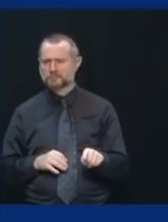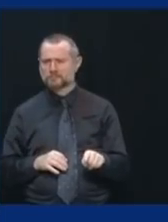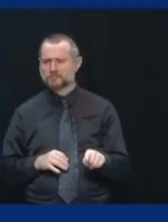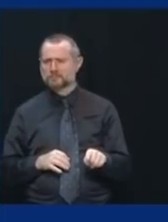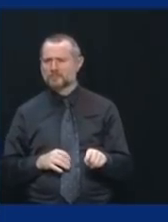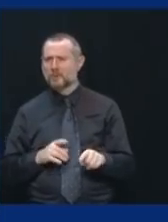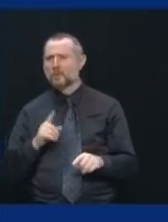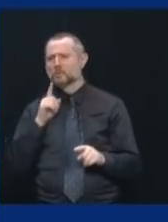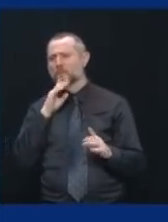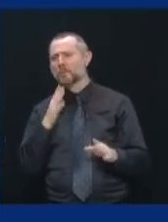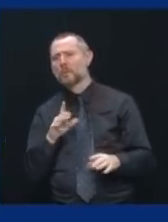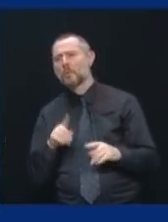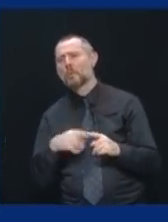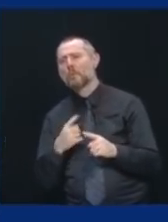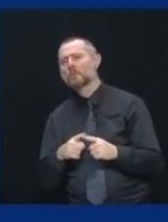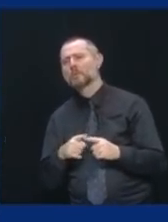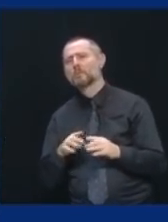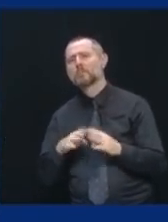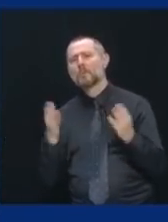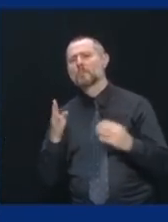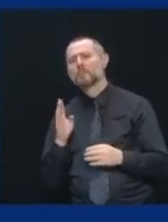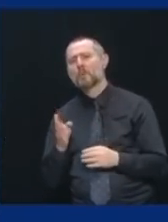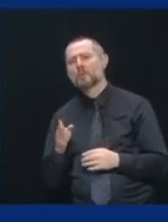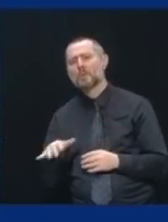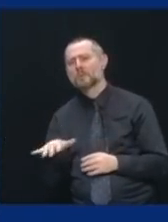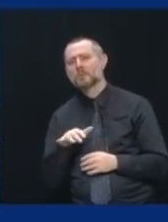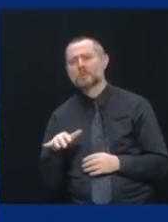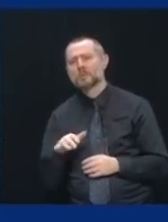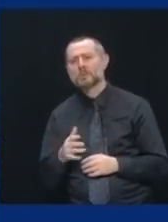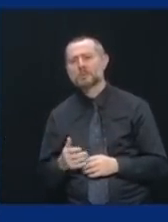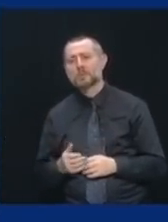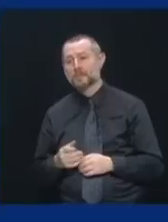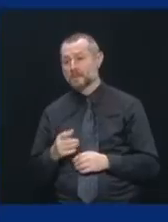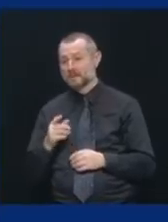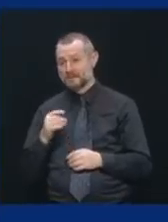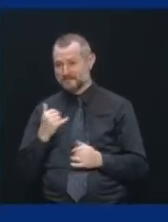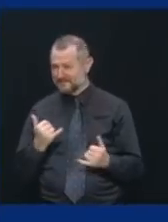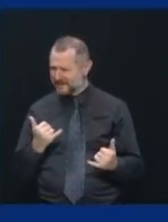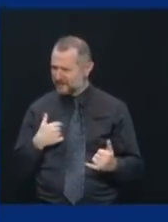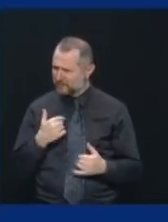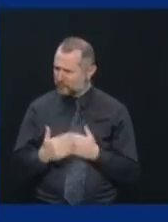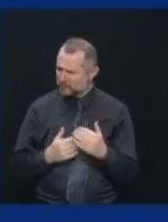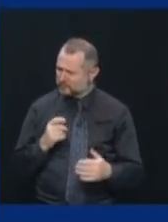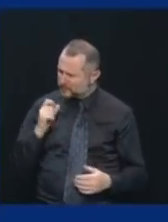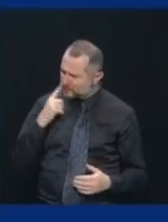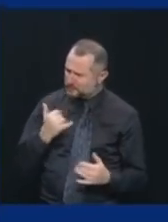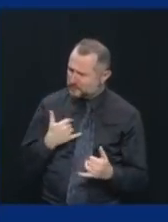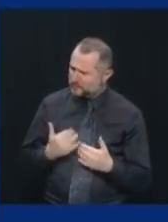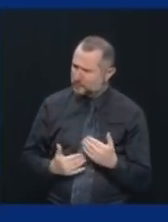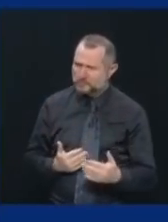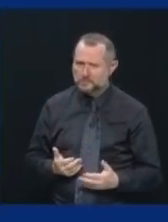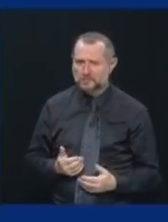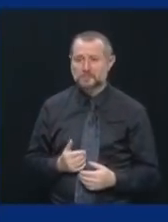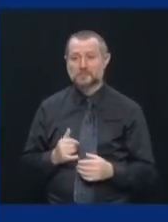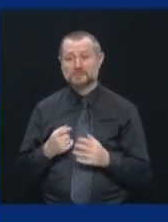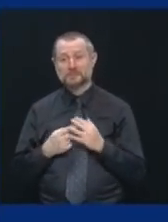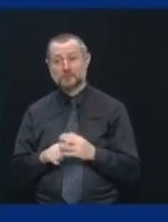though? We are already moving, right? We started the demonstration at the Buffalo Bills